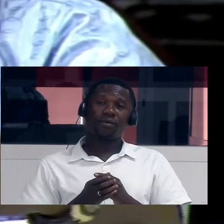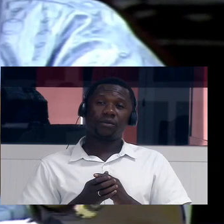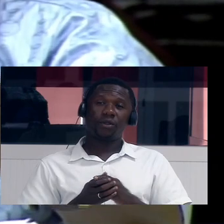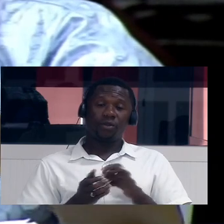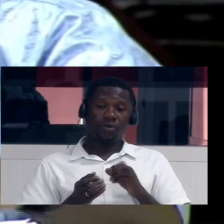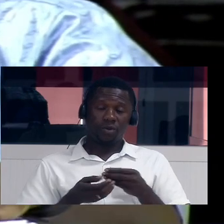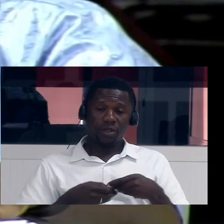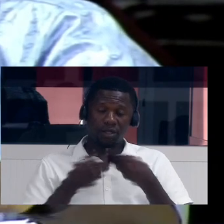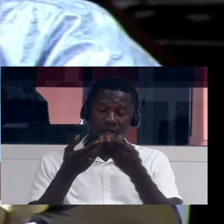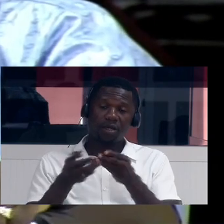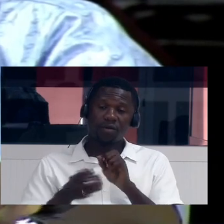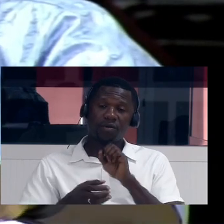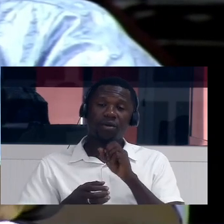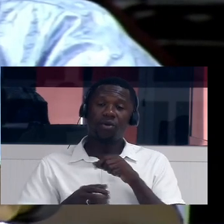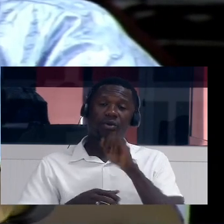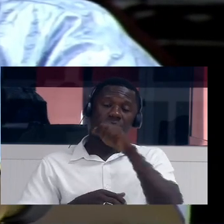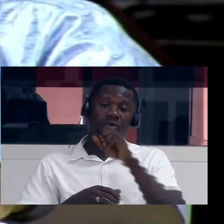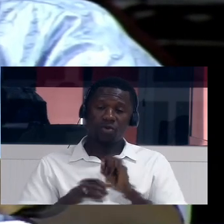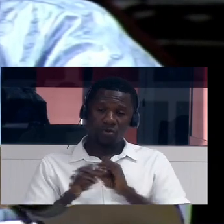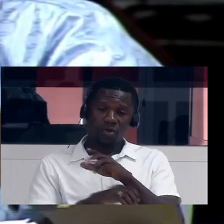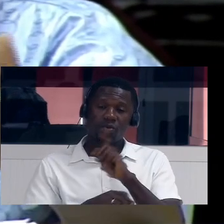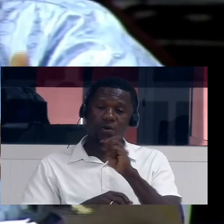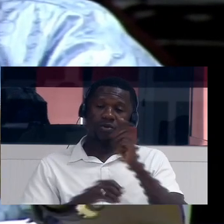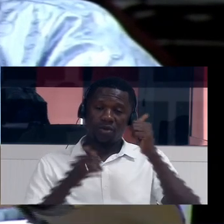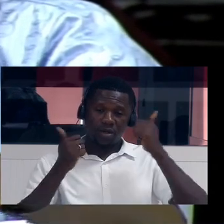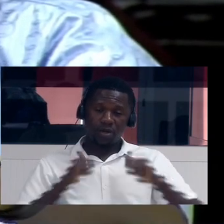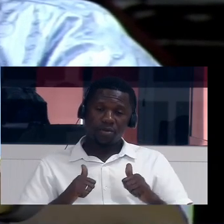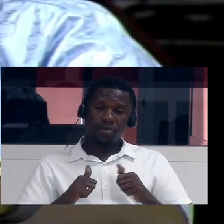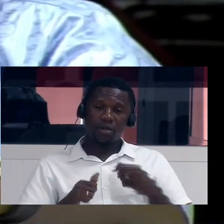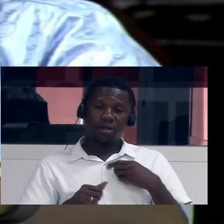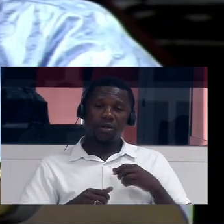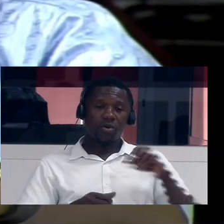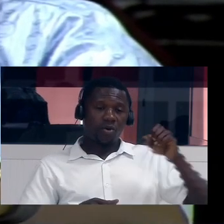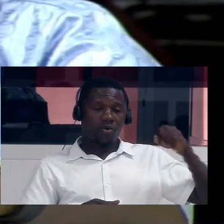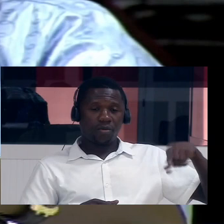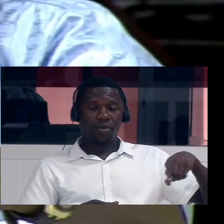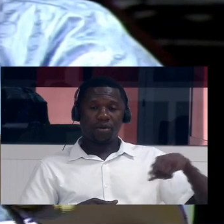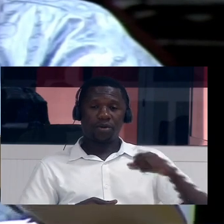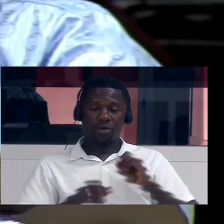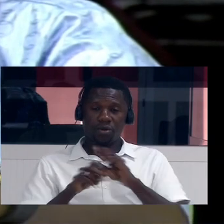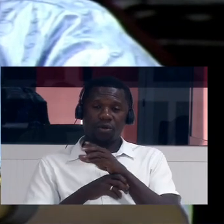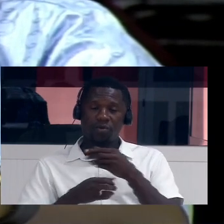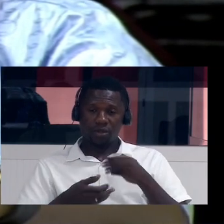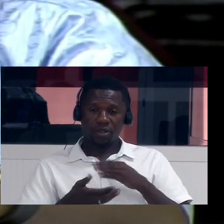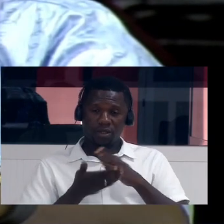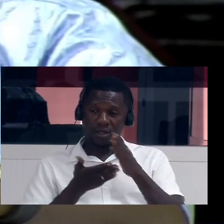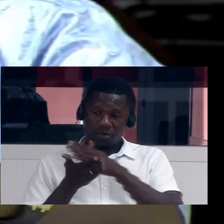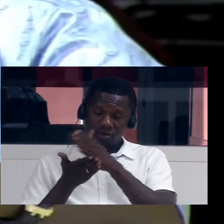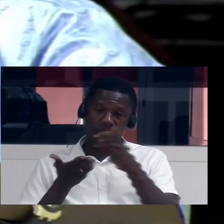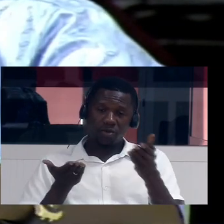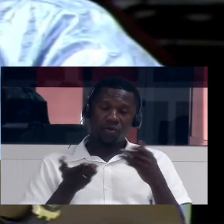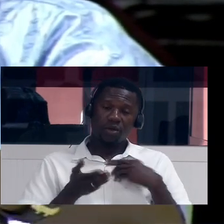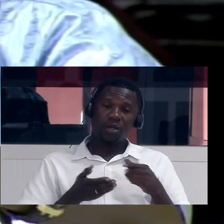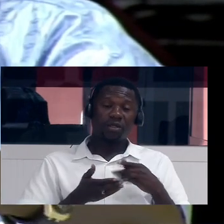You gave your orders as to what should happen, and then operational orders were issued,